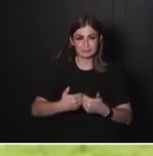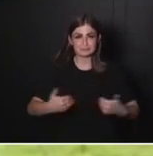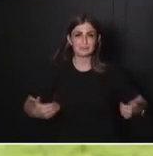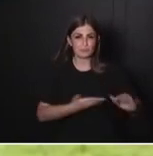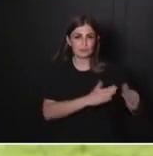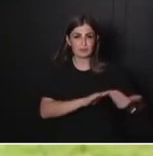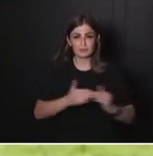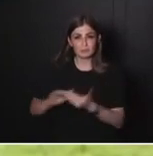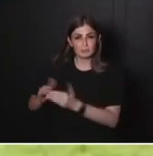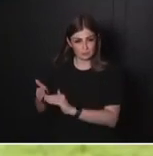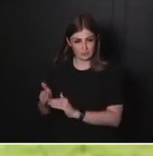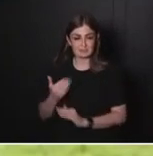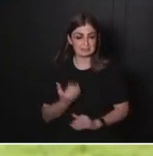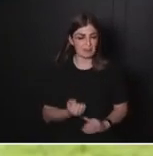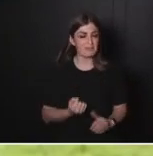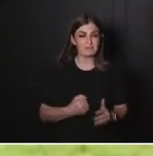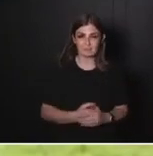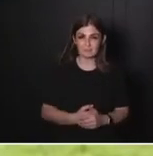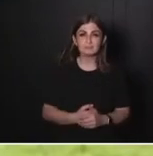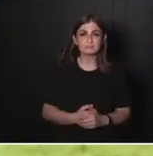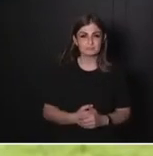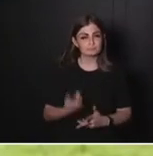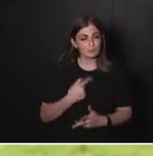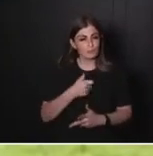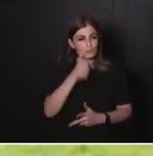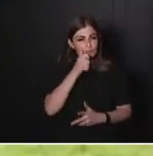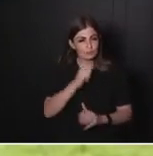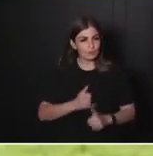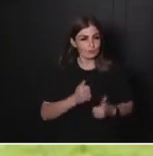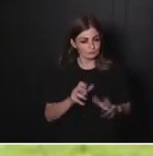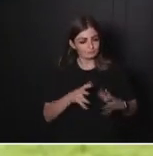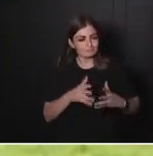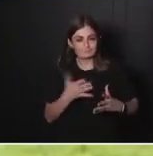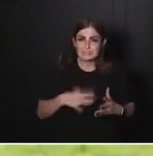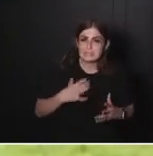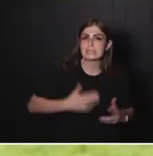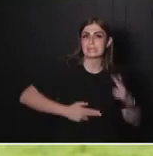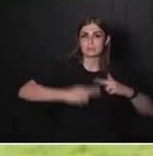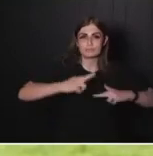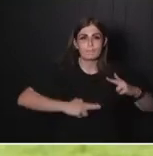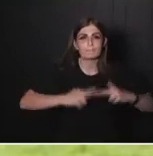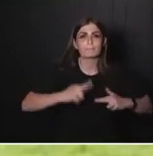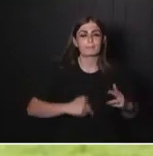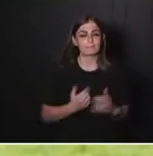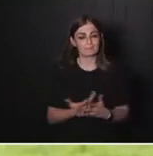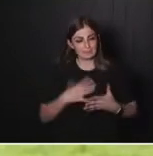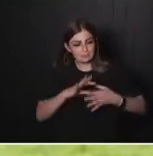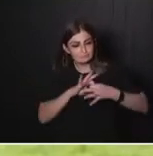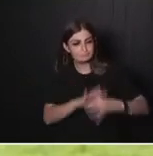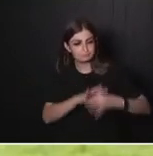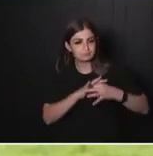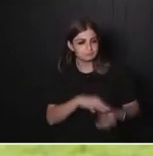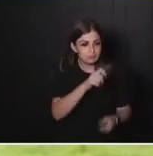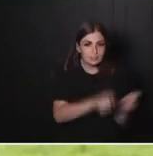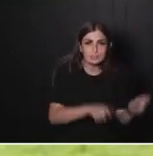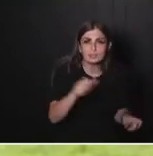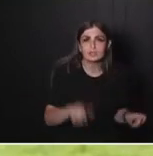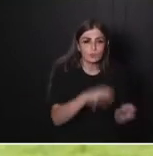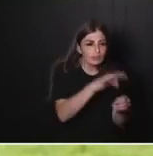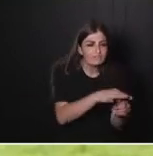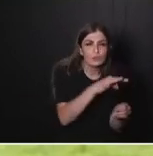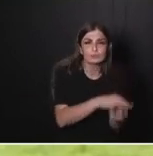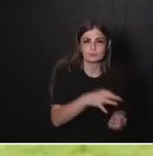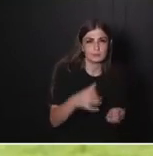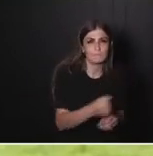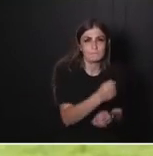apart. We know our parties must rebuild, must engage with our electorates and set